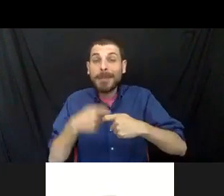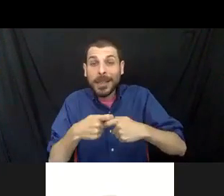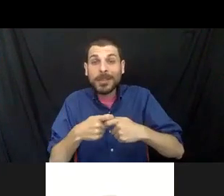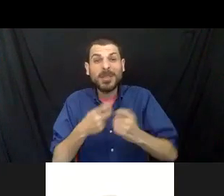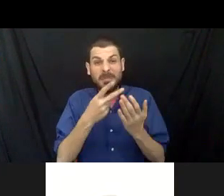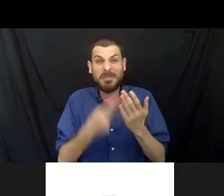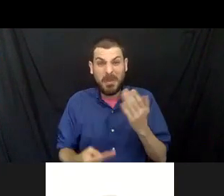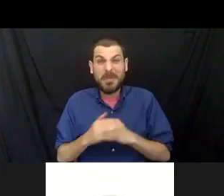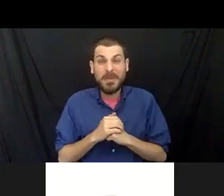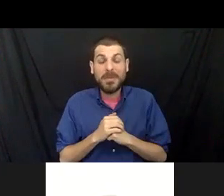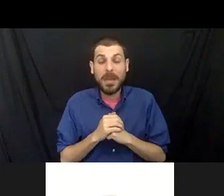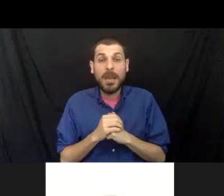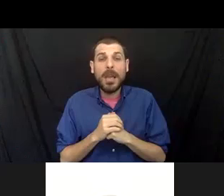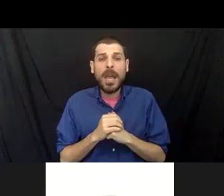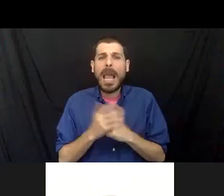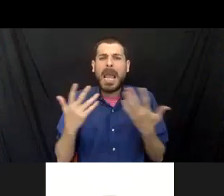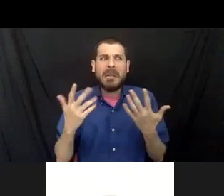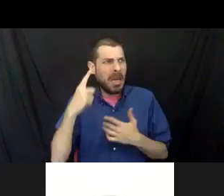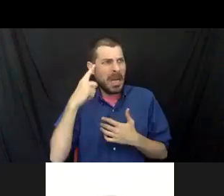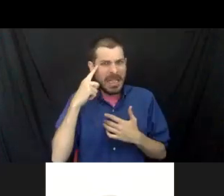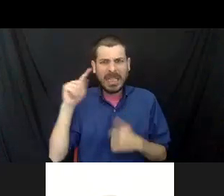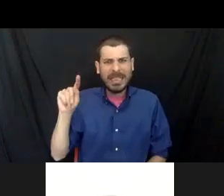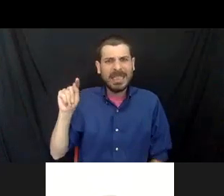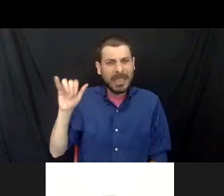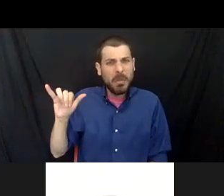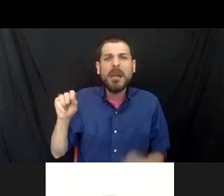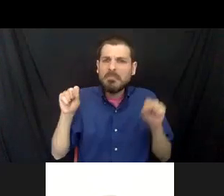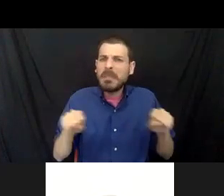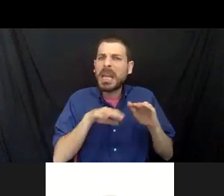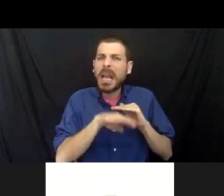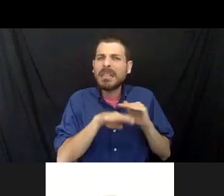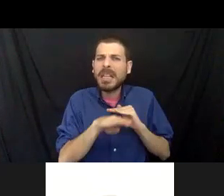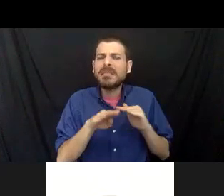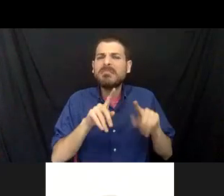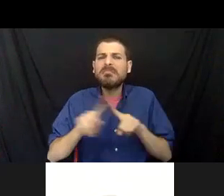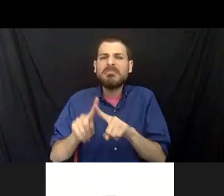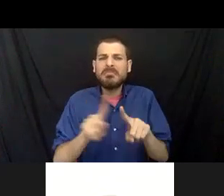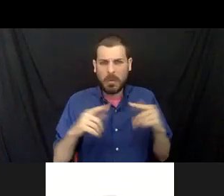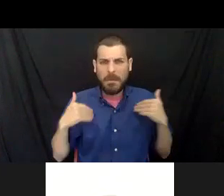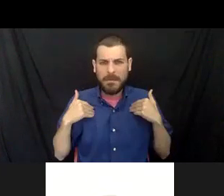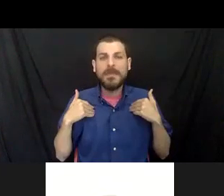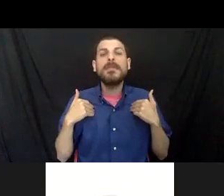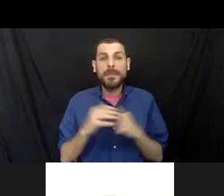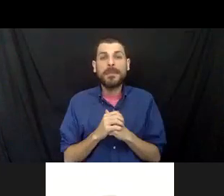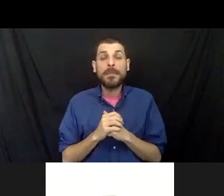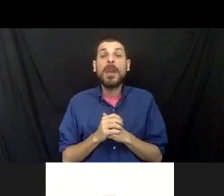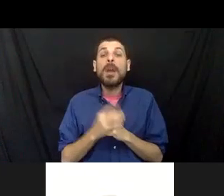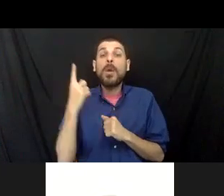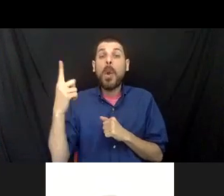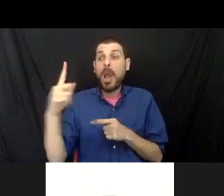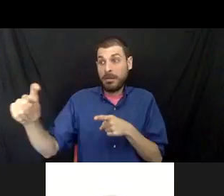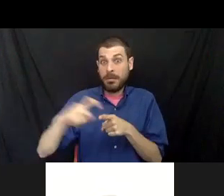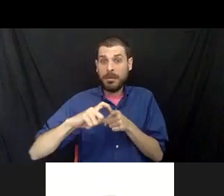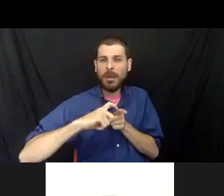also access, I'm sure they can access TTY if they need to. And we also have access to a language line that